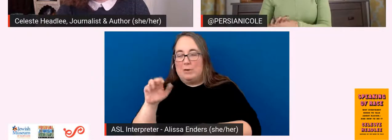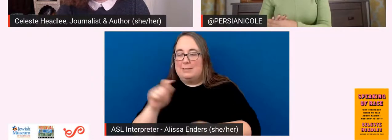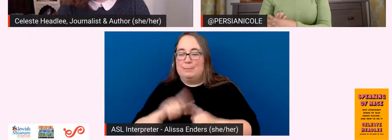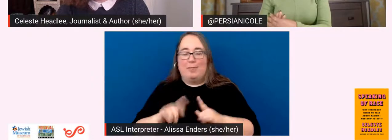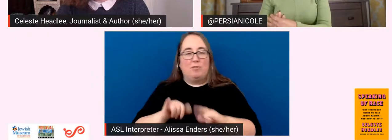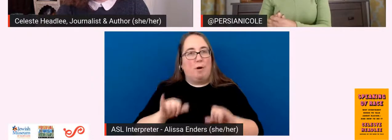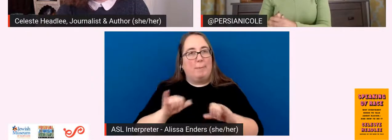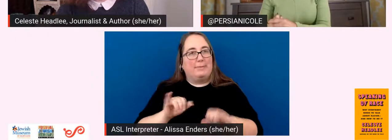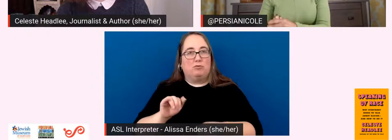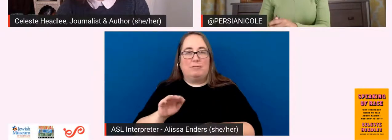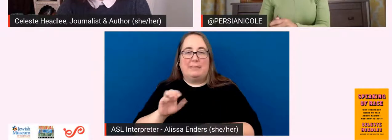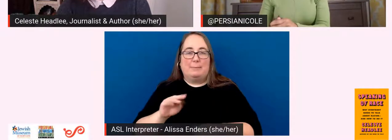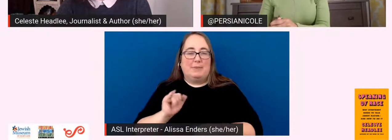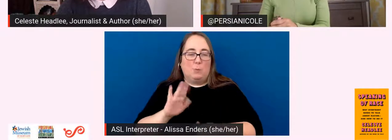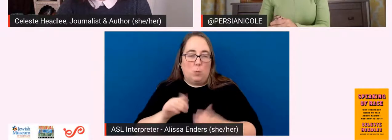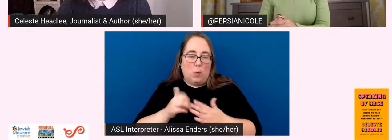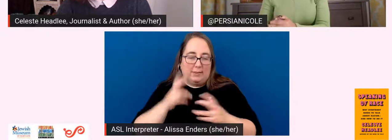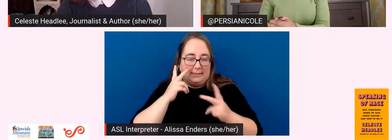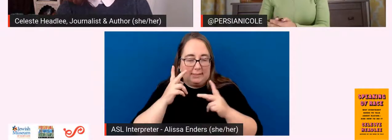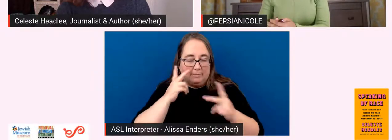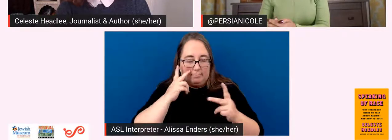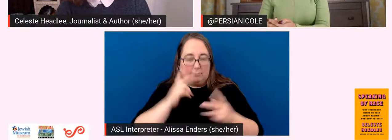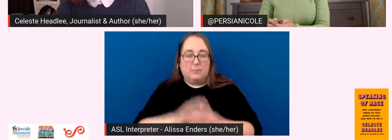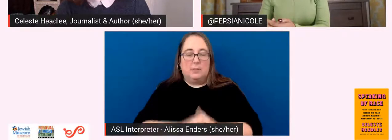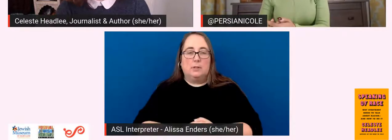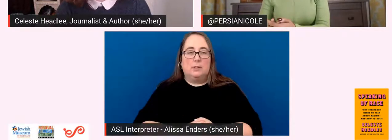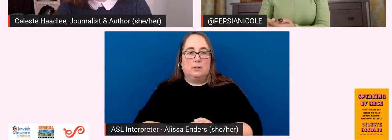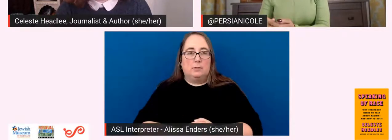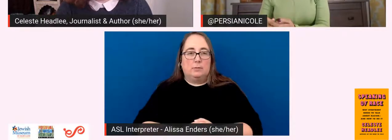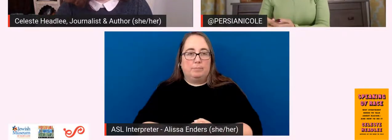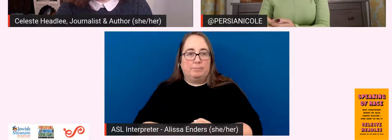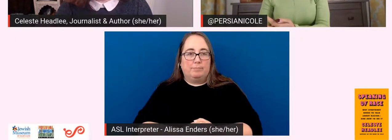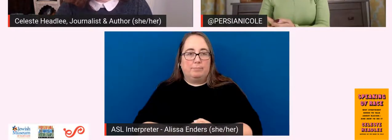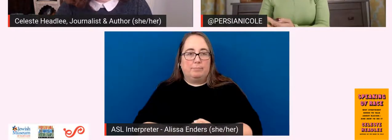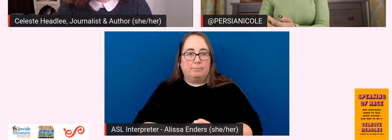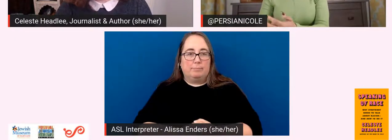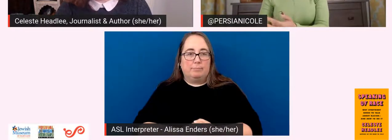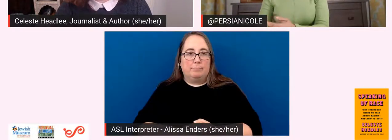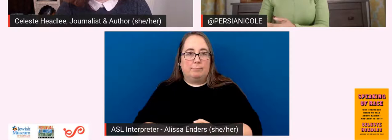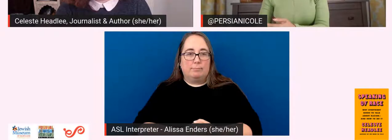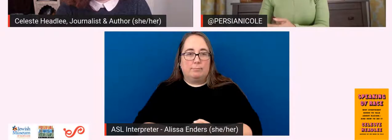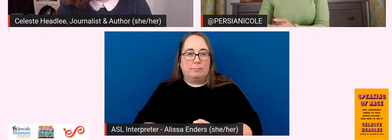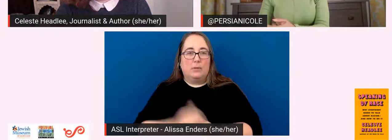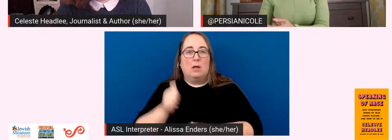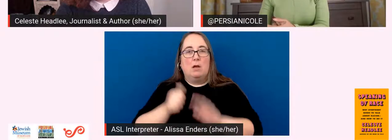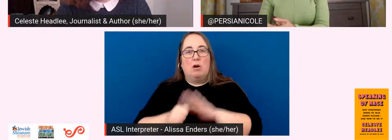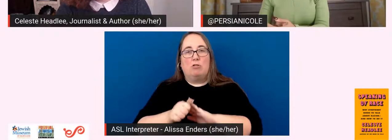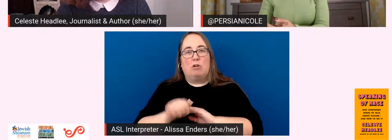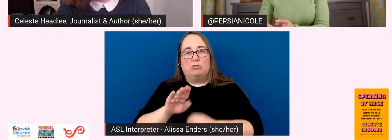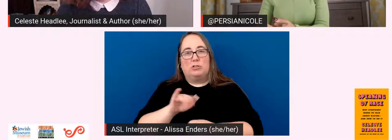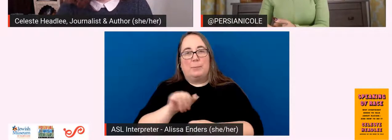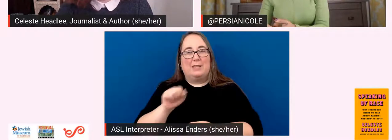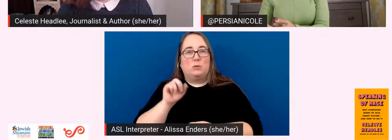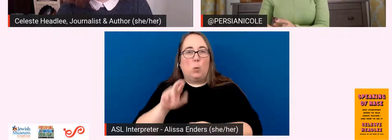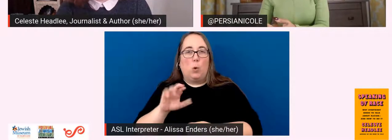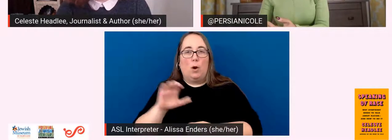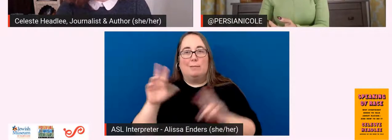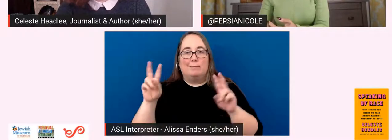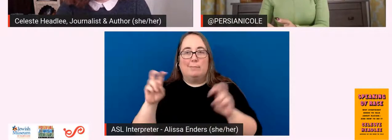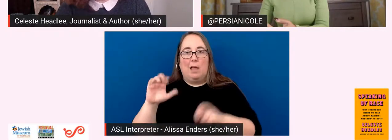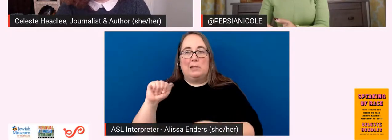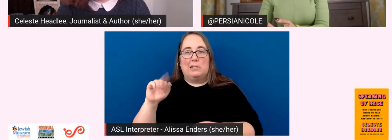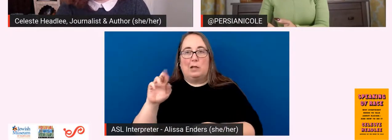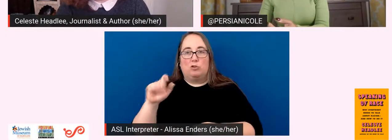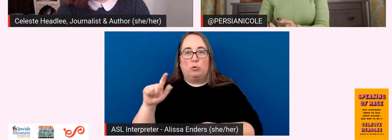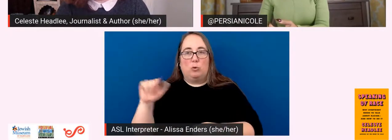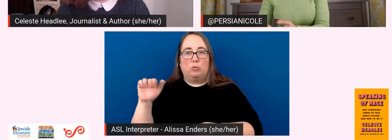form of racism that we all encounter, which is, it's known as unconscious bias or casual racism. It's a